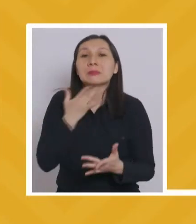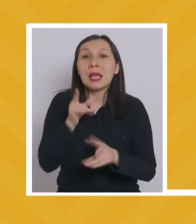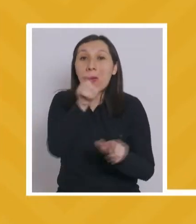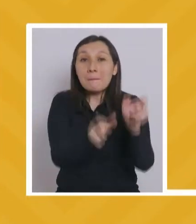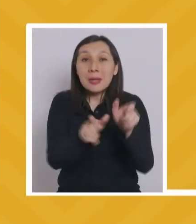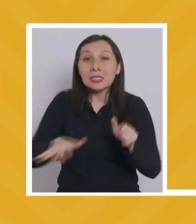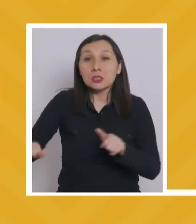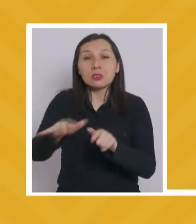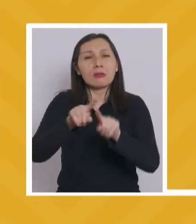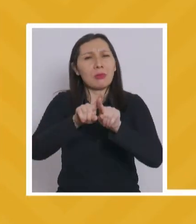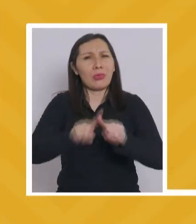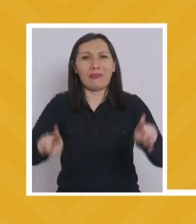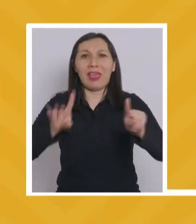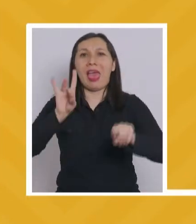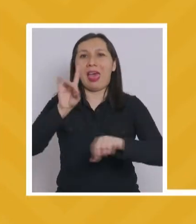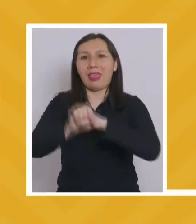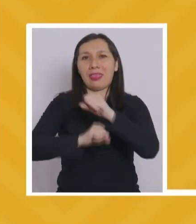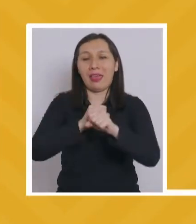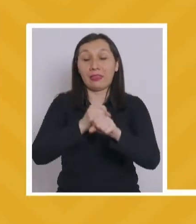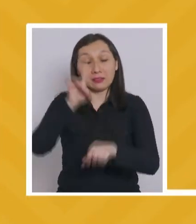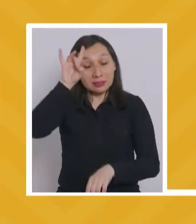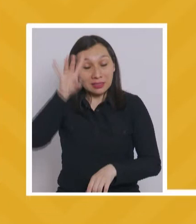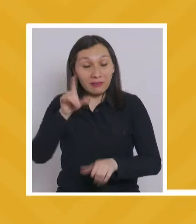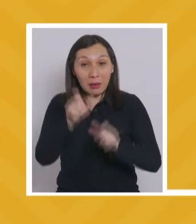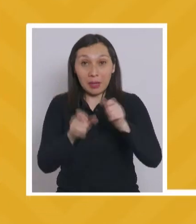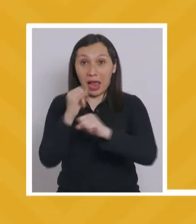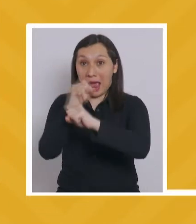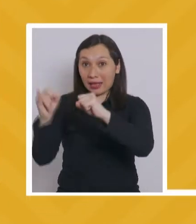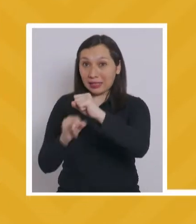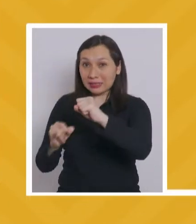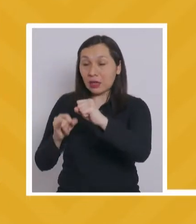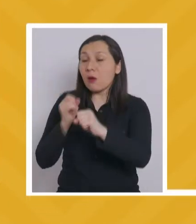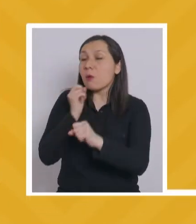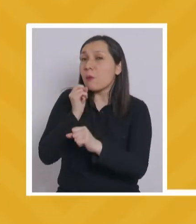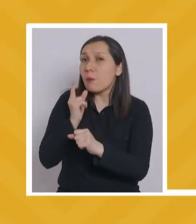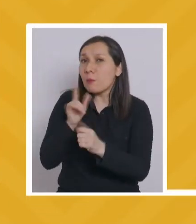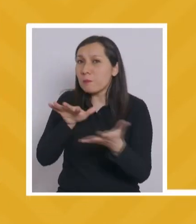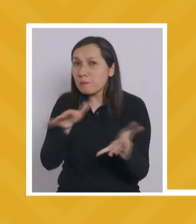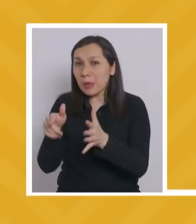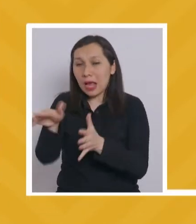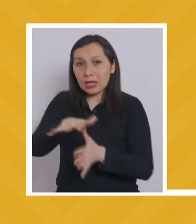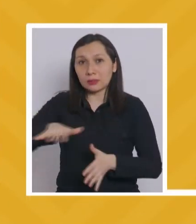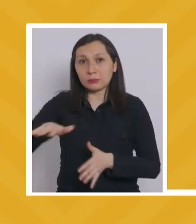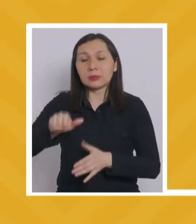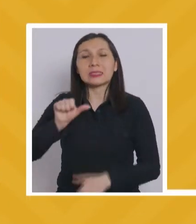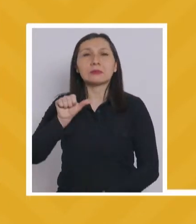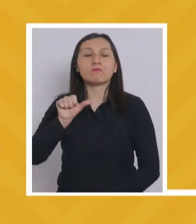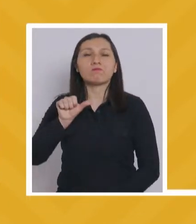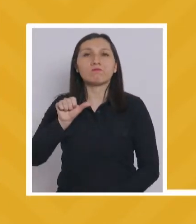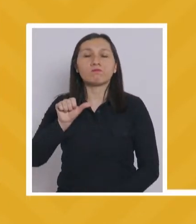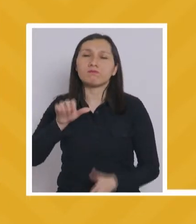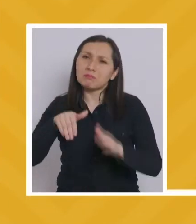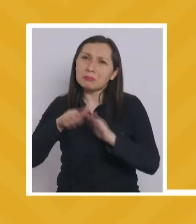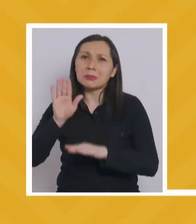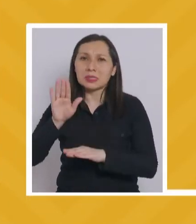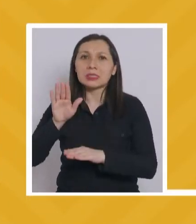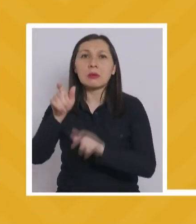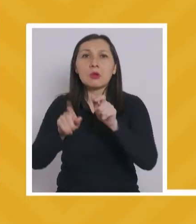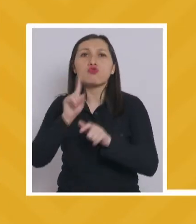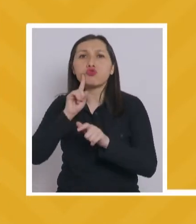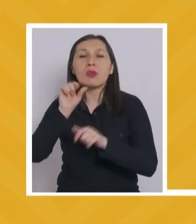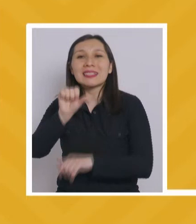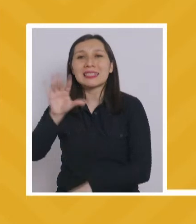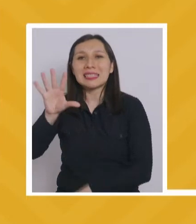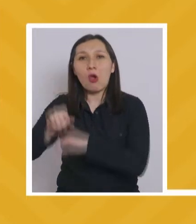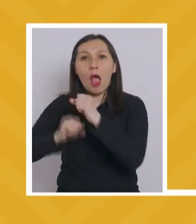cannot compare the vaccines among themselves because the vaccinated populations are significantly different. Great